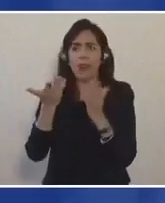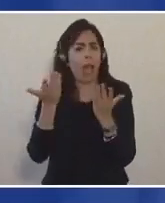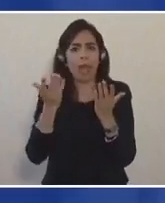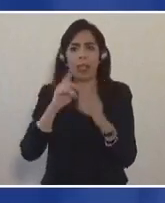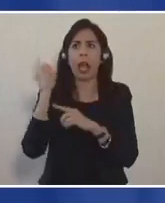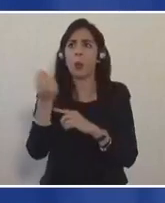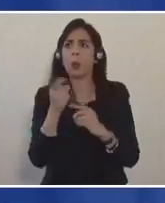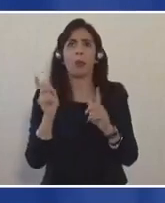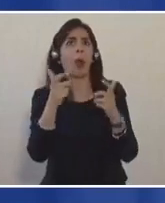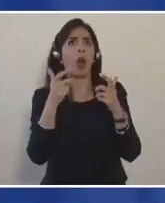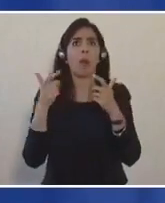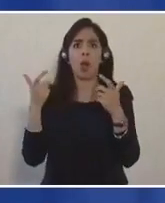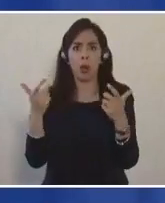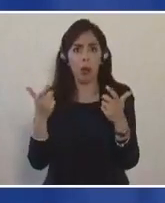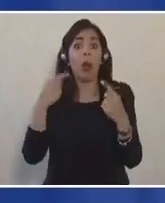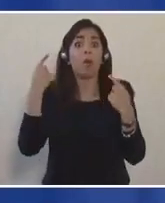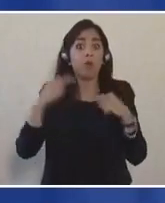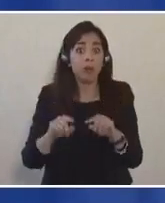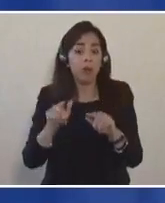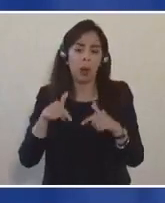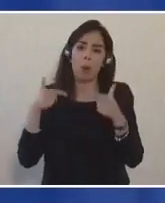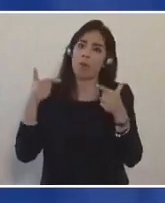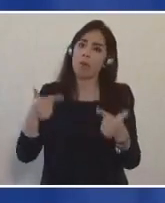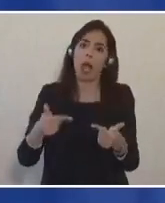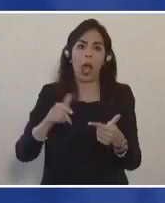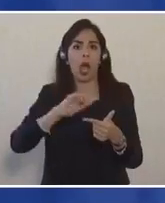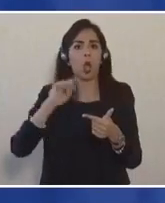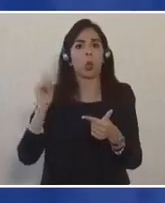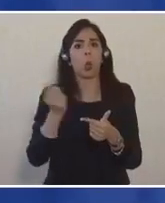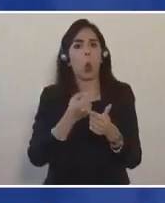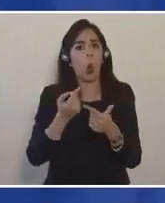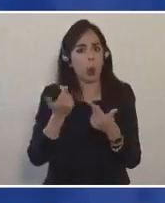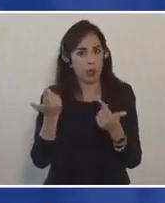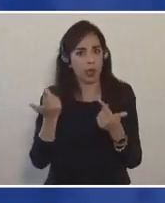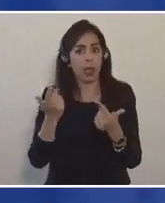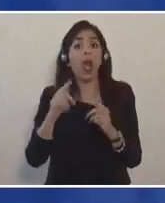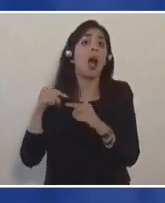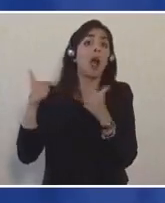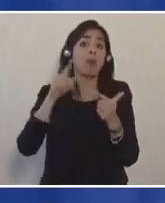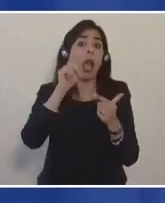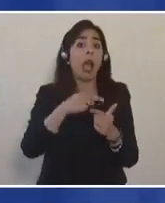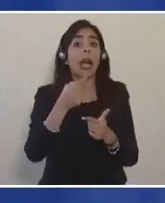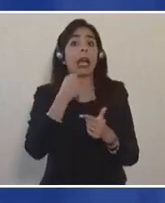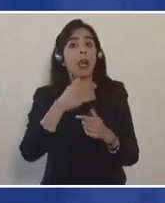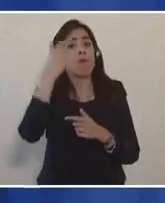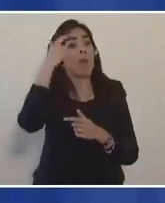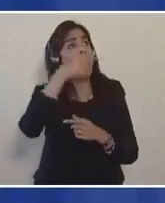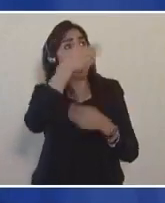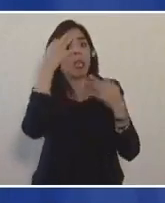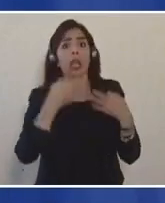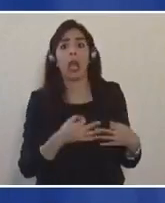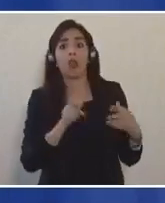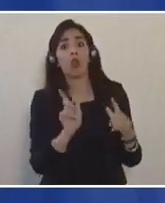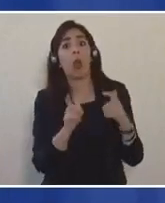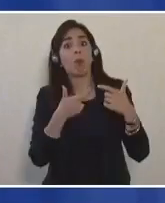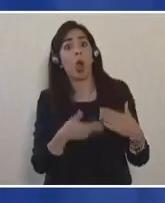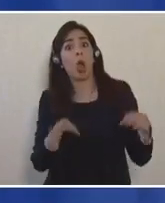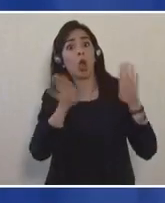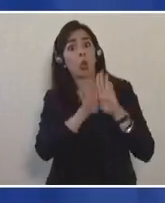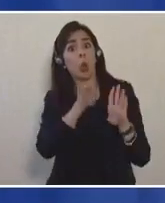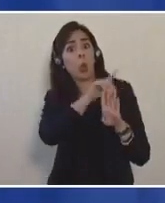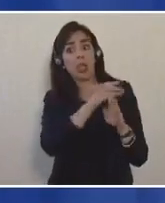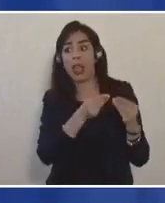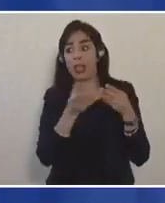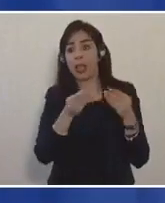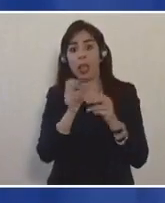of raw material or components. So it is not, it's in no one's interest. It is in our common interest to keep the